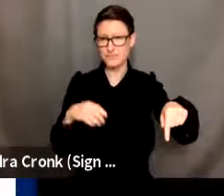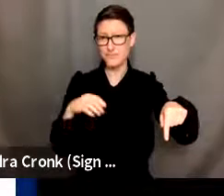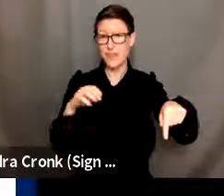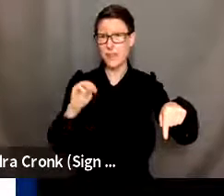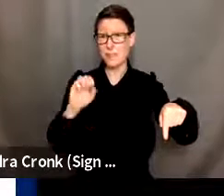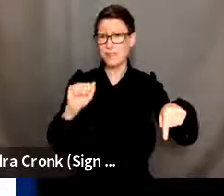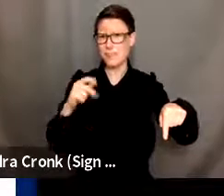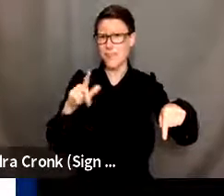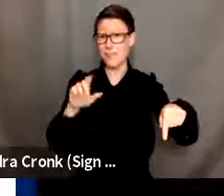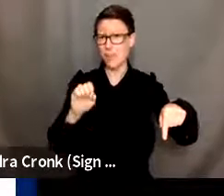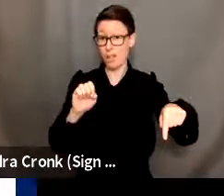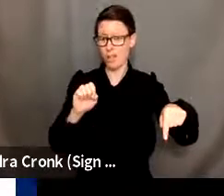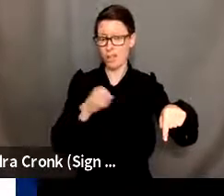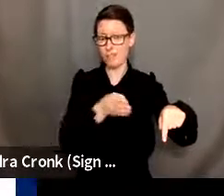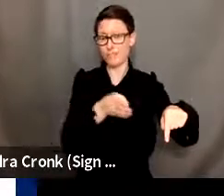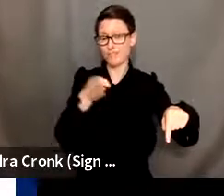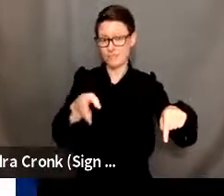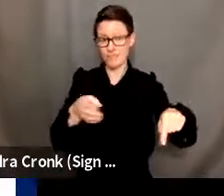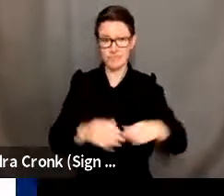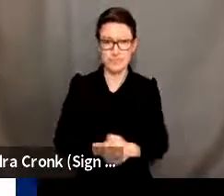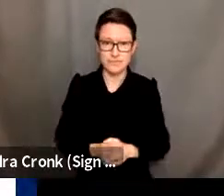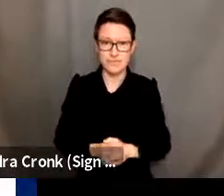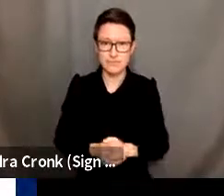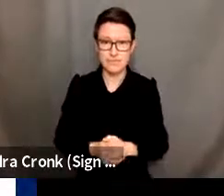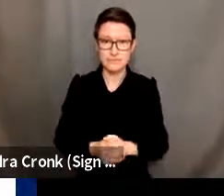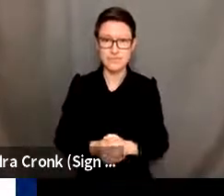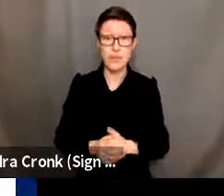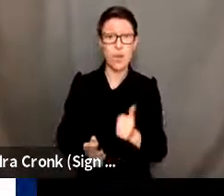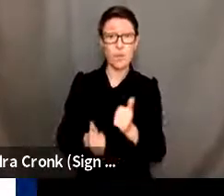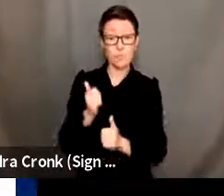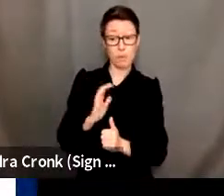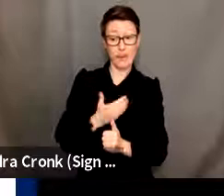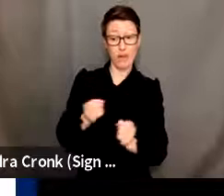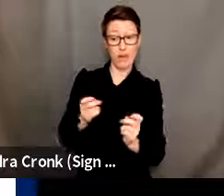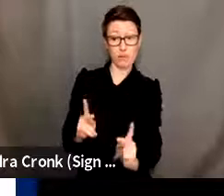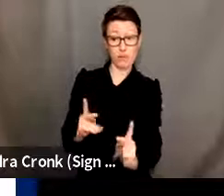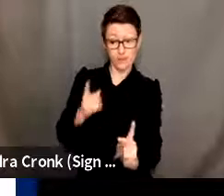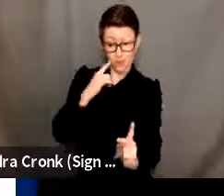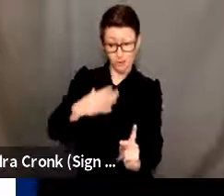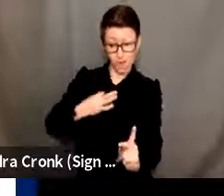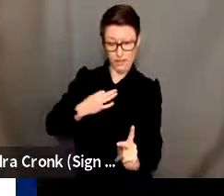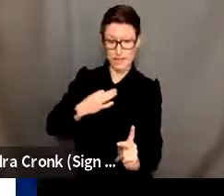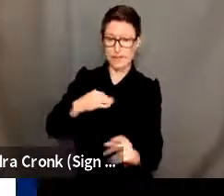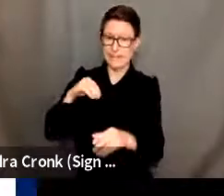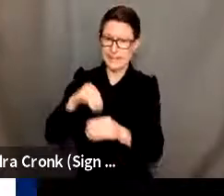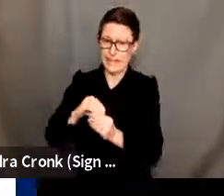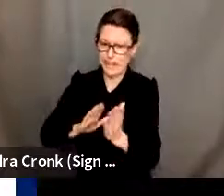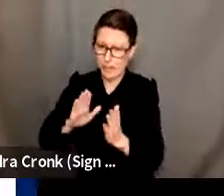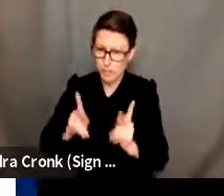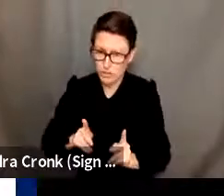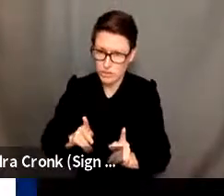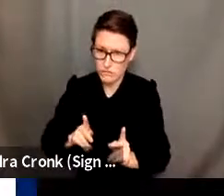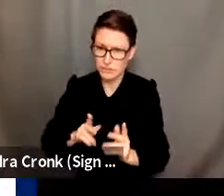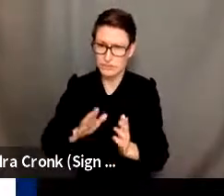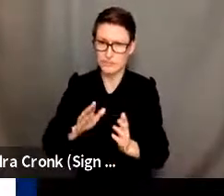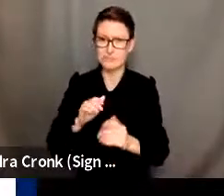mostly in-person volunteer opportunities, as we are a food pantry, and to distribute food, that's an